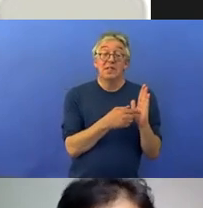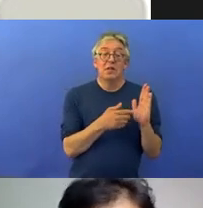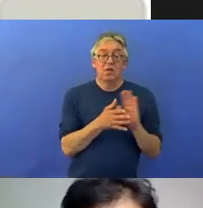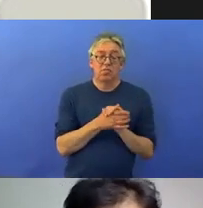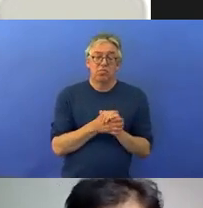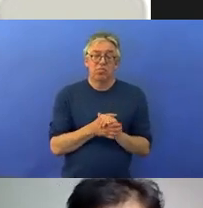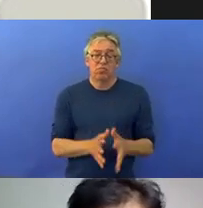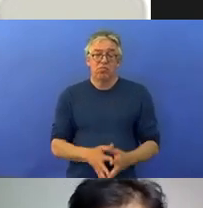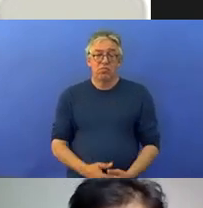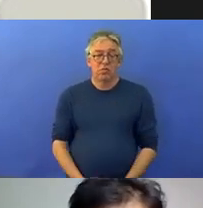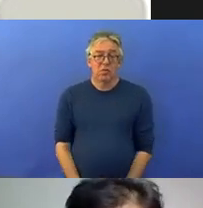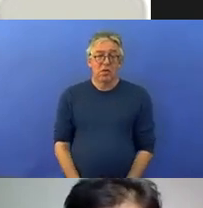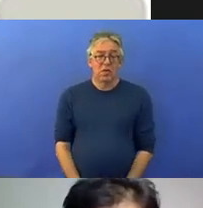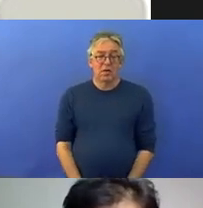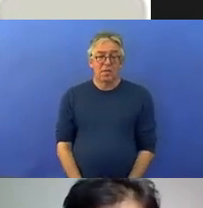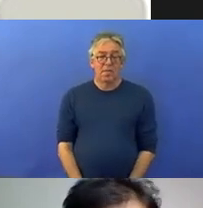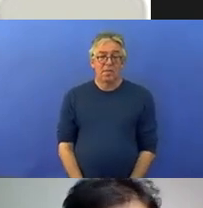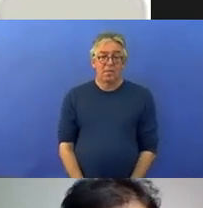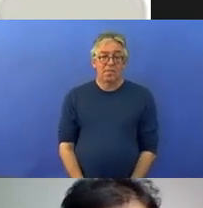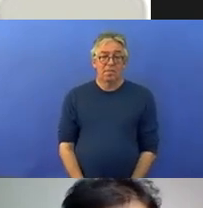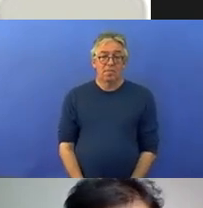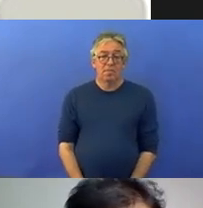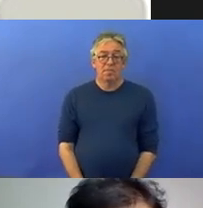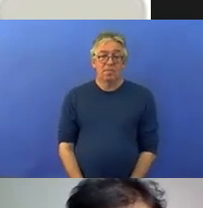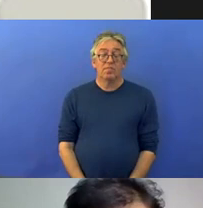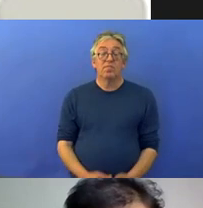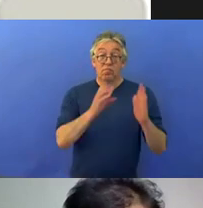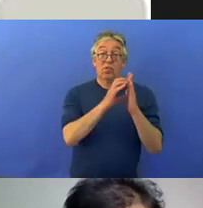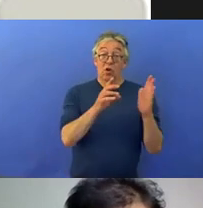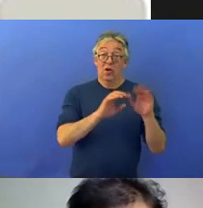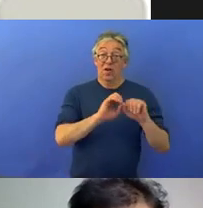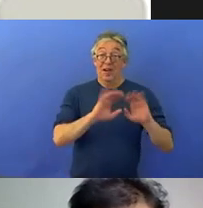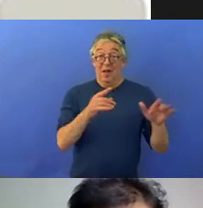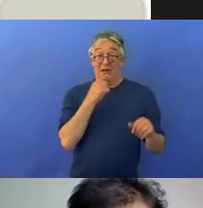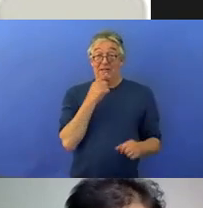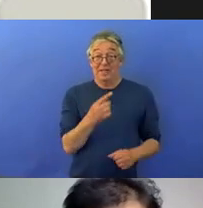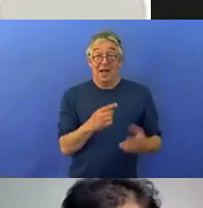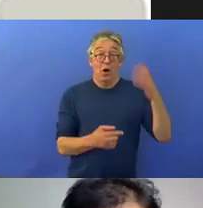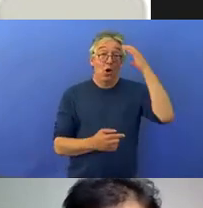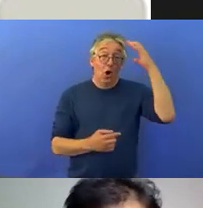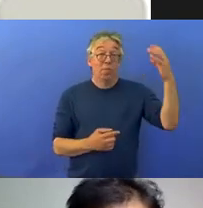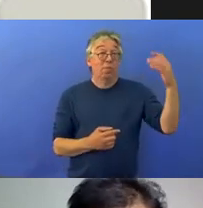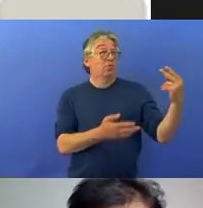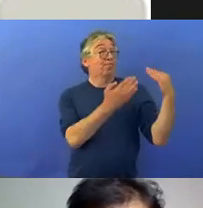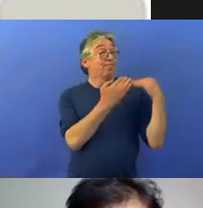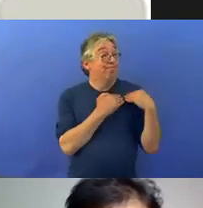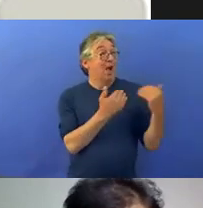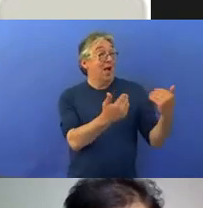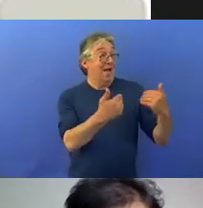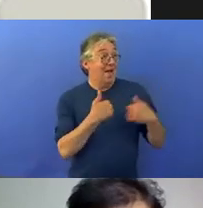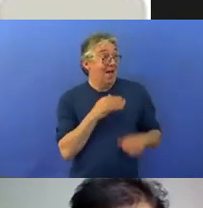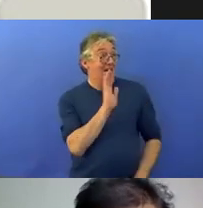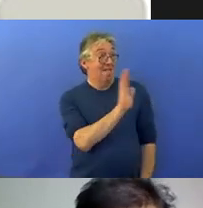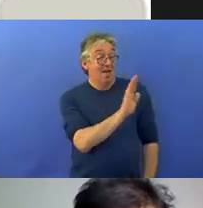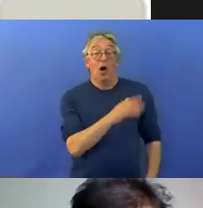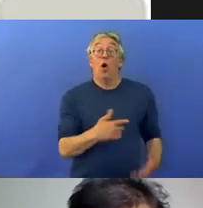definition, the role of the government, and the aim to close institutions in 10